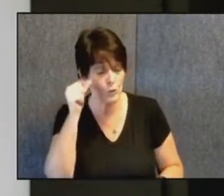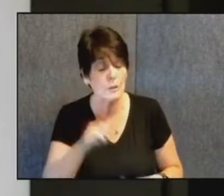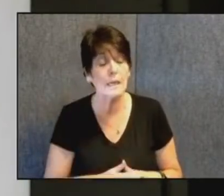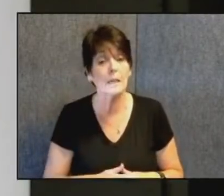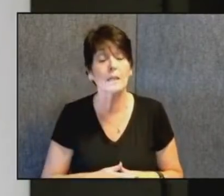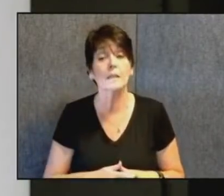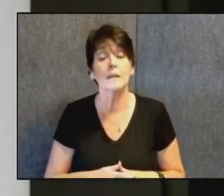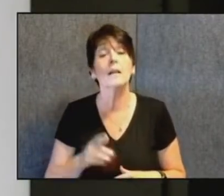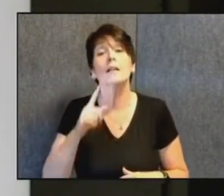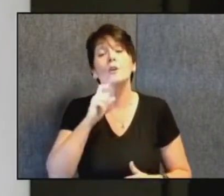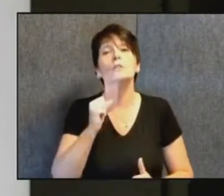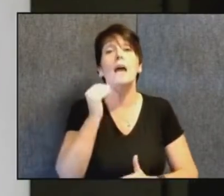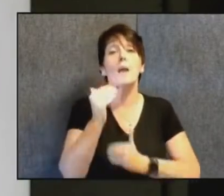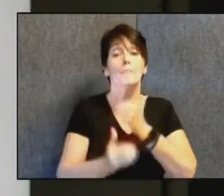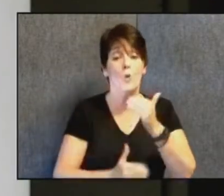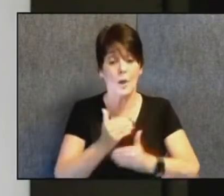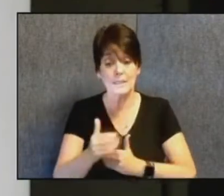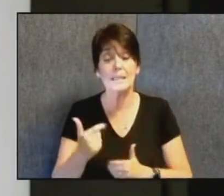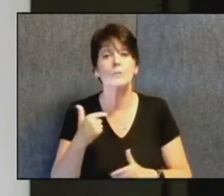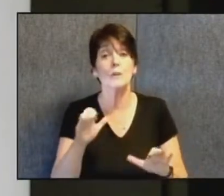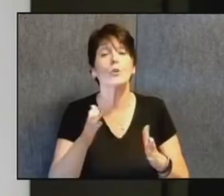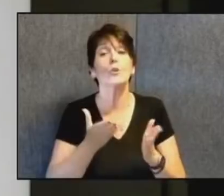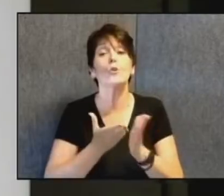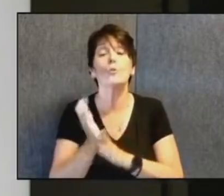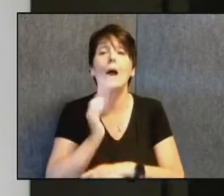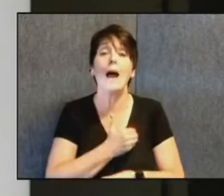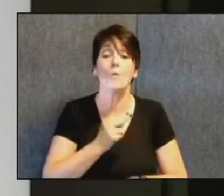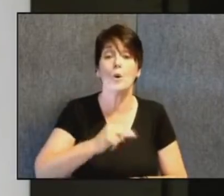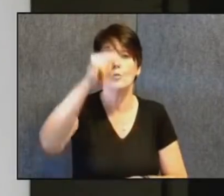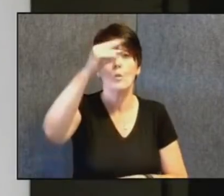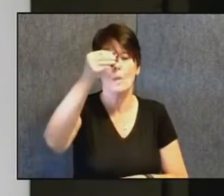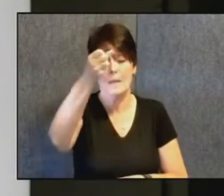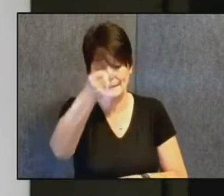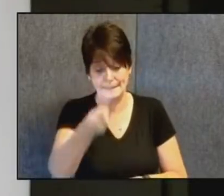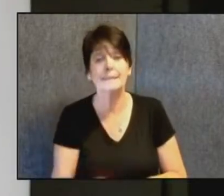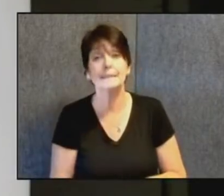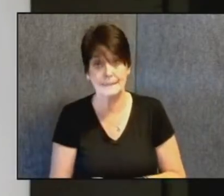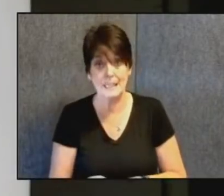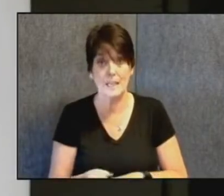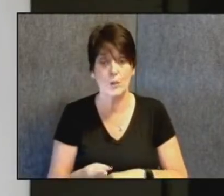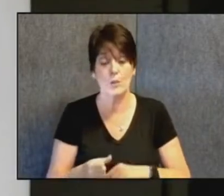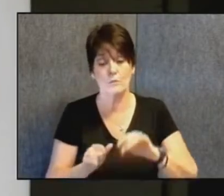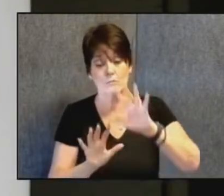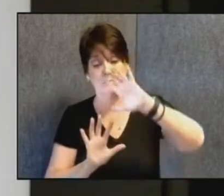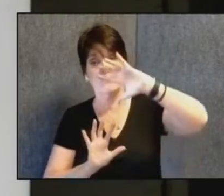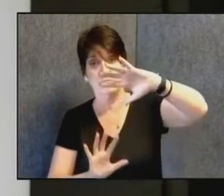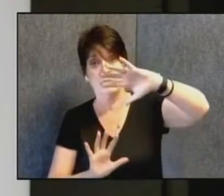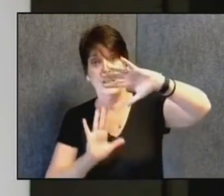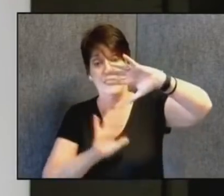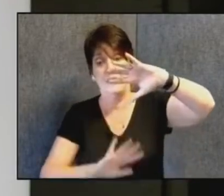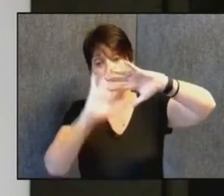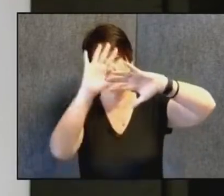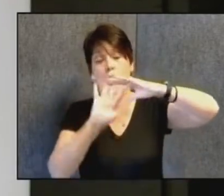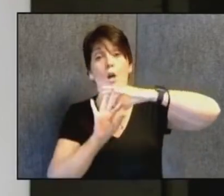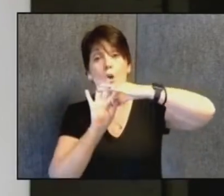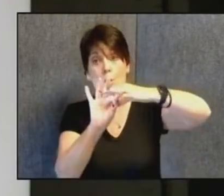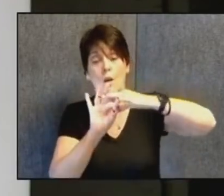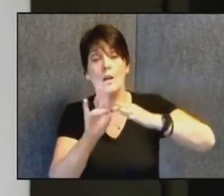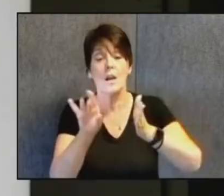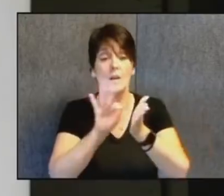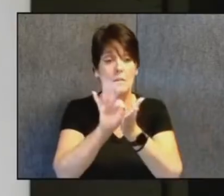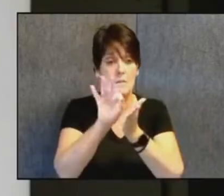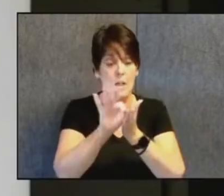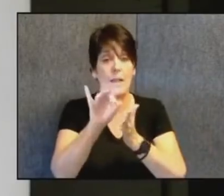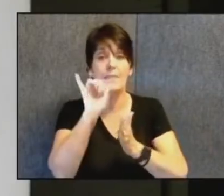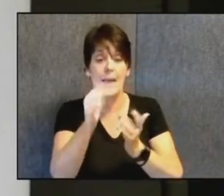So there's a process that is done through our northern and our southern geographical coordination centers that rate the fire